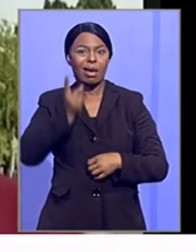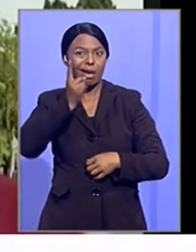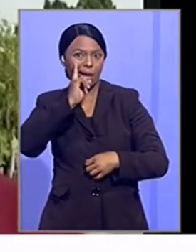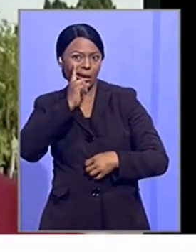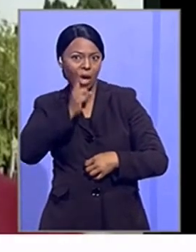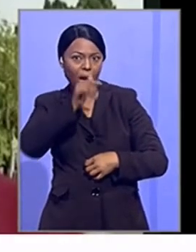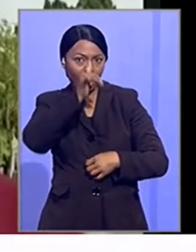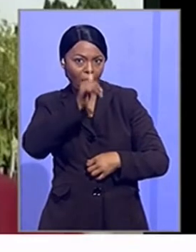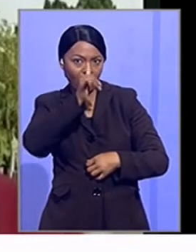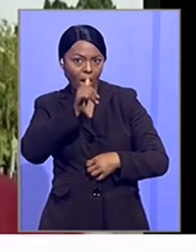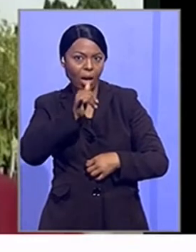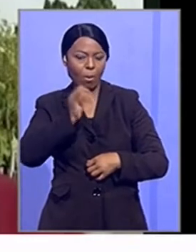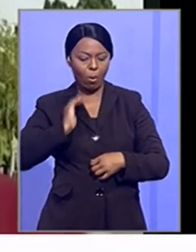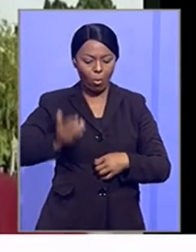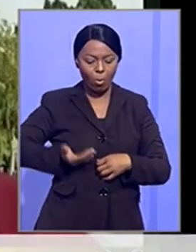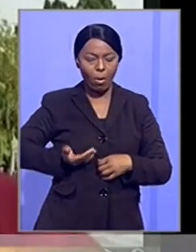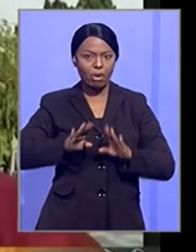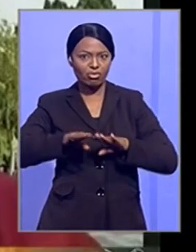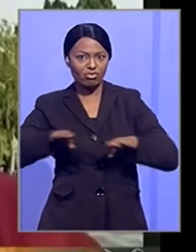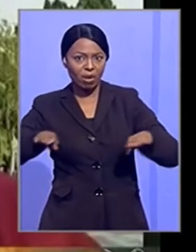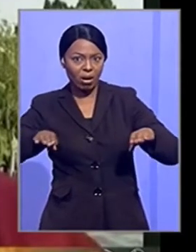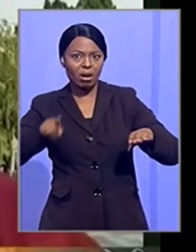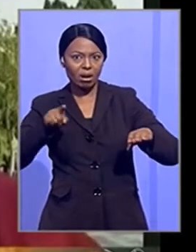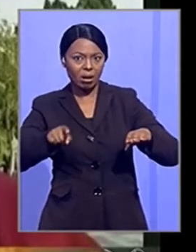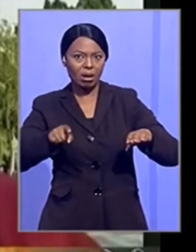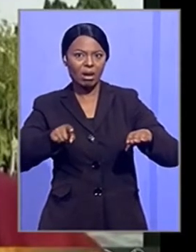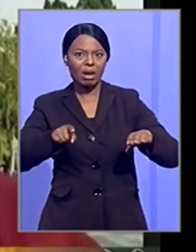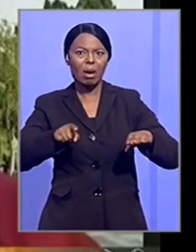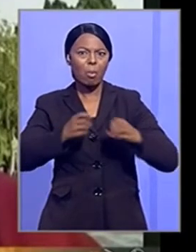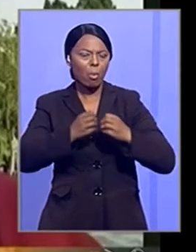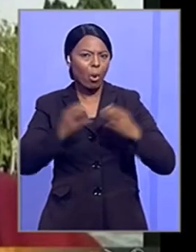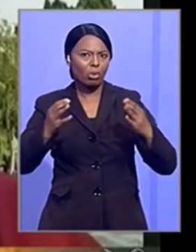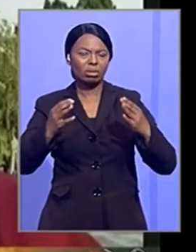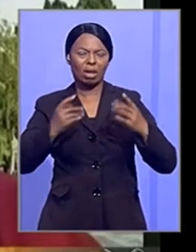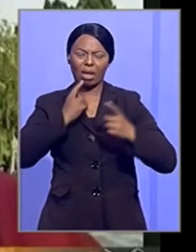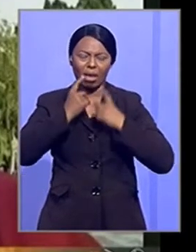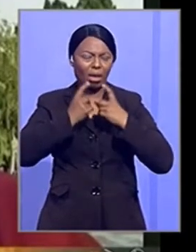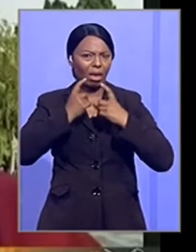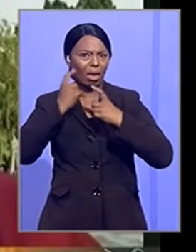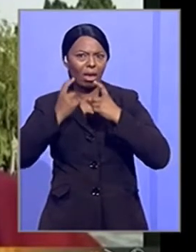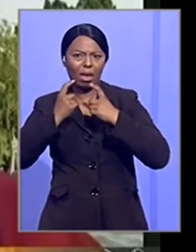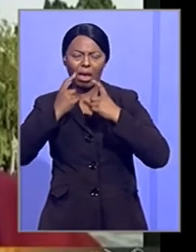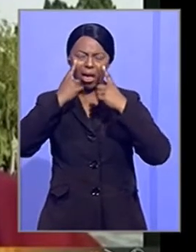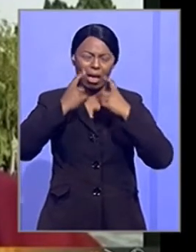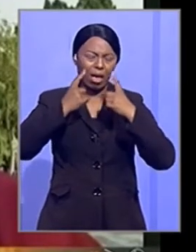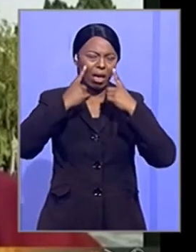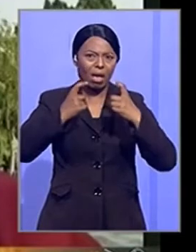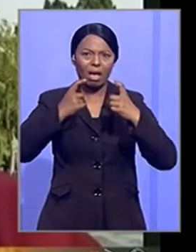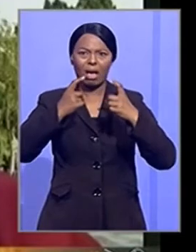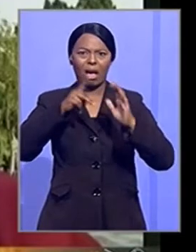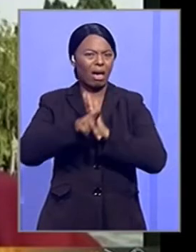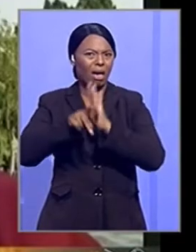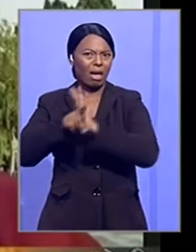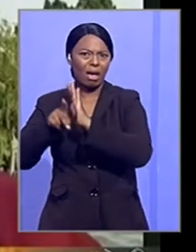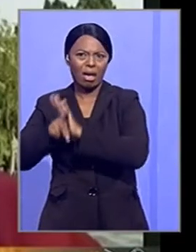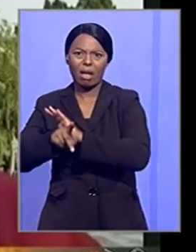crimes against women and children. We are crying every day, but it seems as if we are